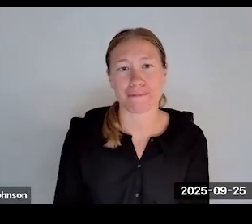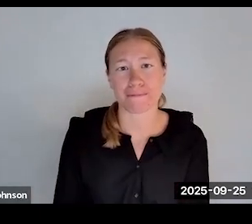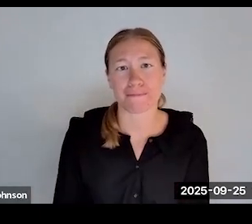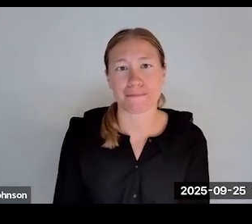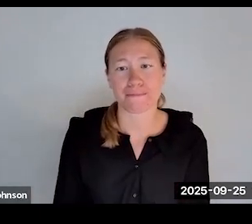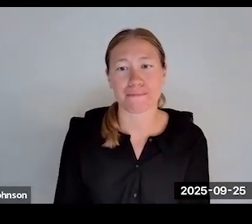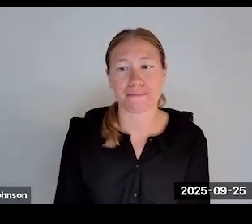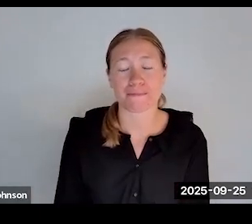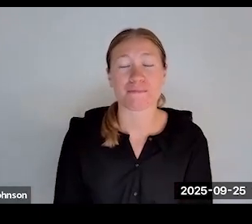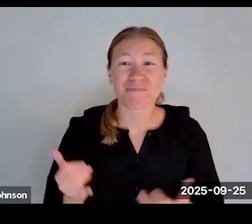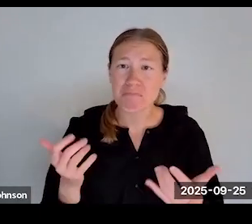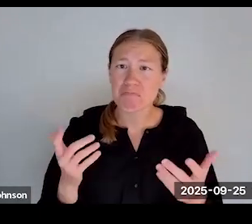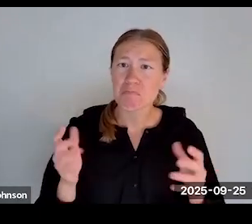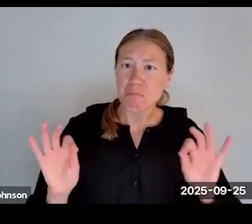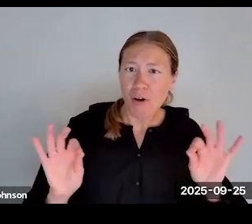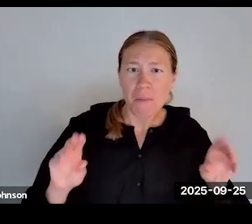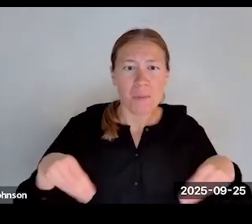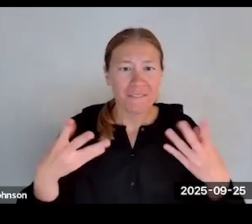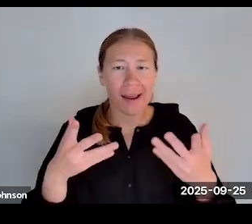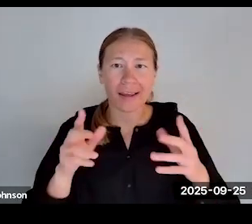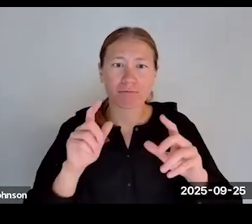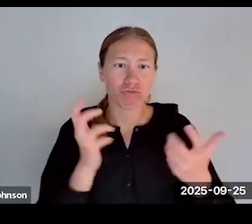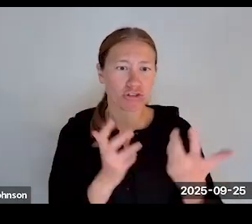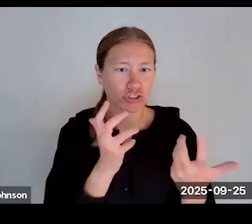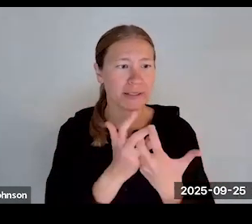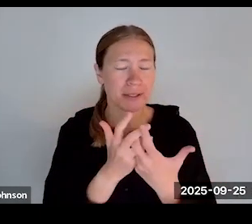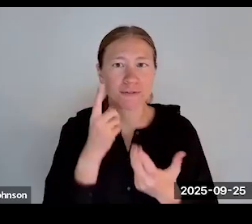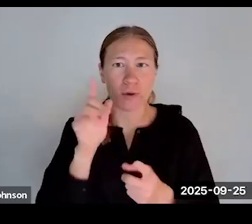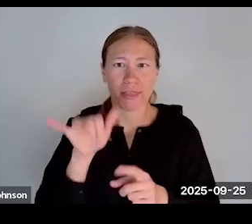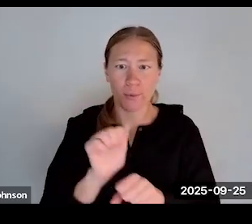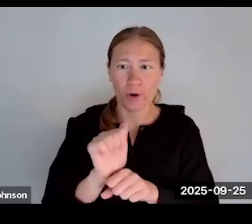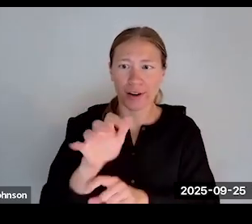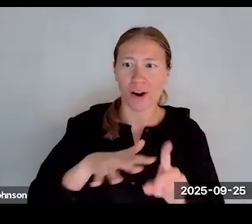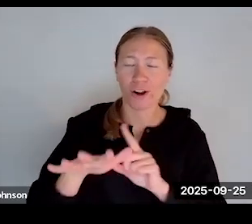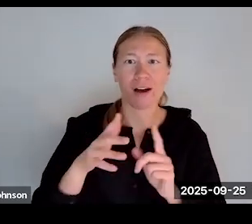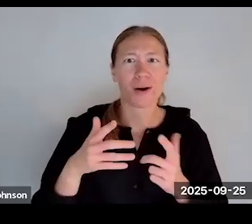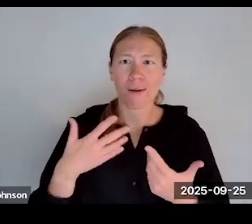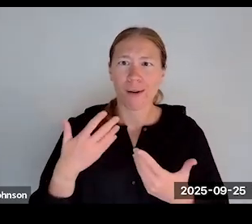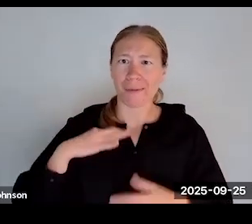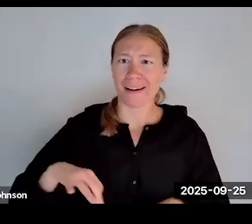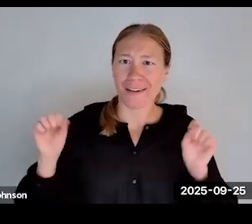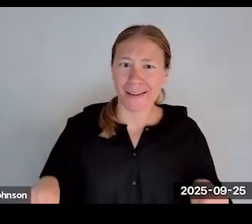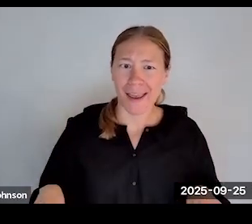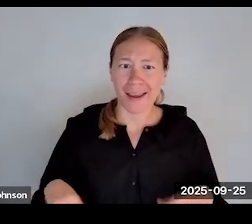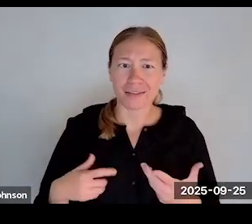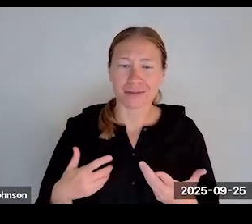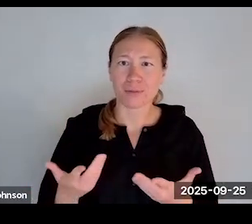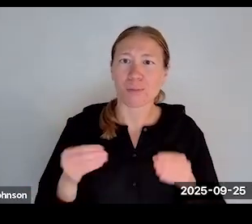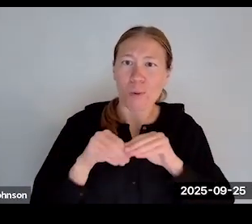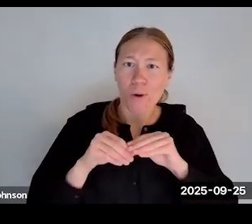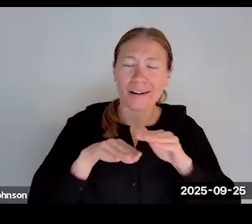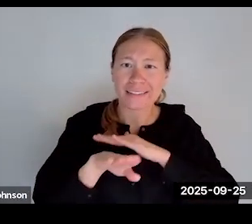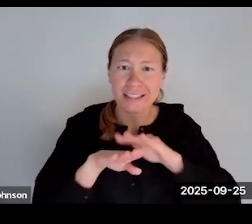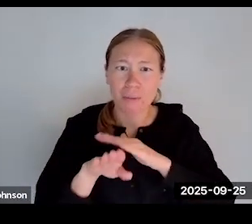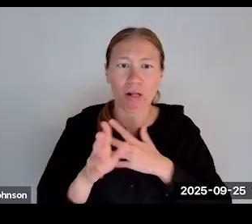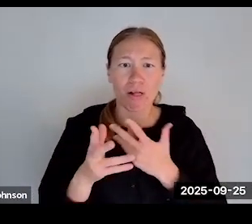Making small adjustments to the work environment can make a big difference, reducing absences and making the workplace more accessible.